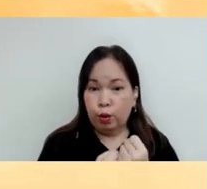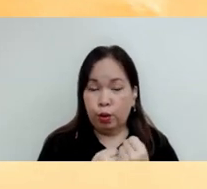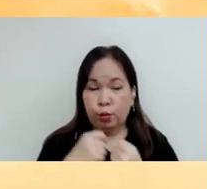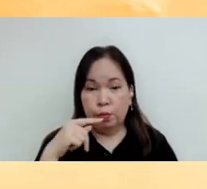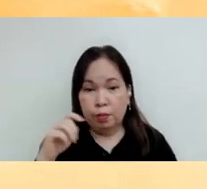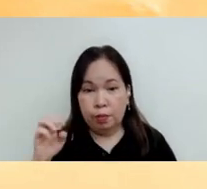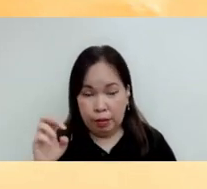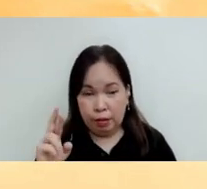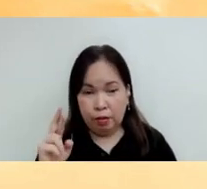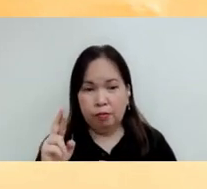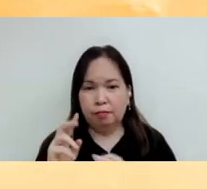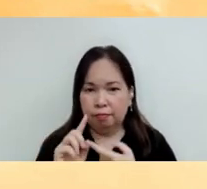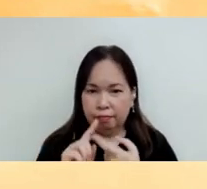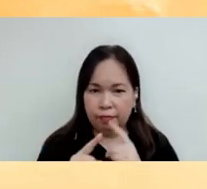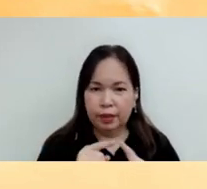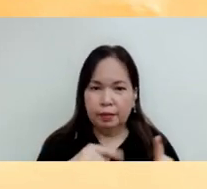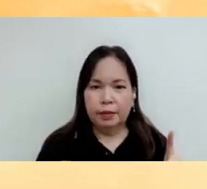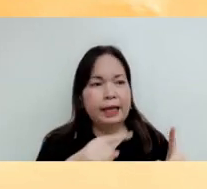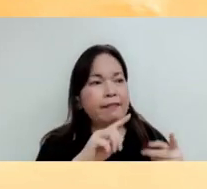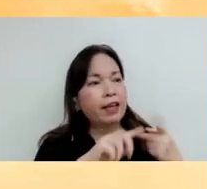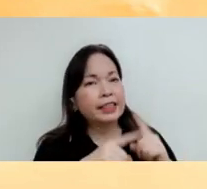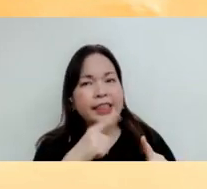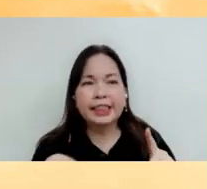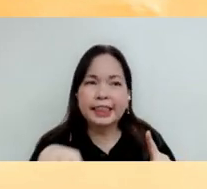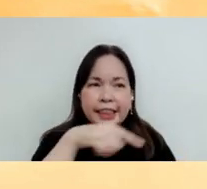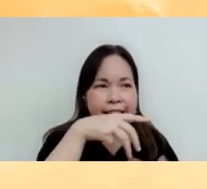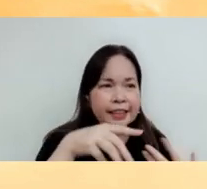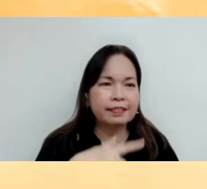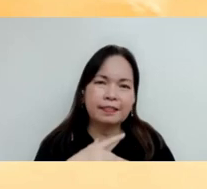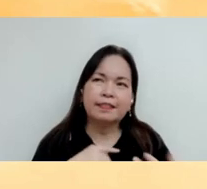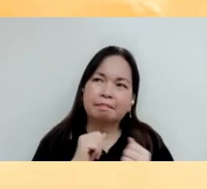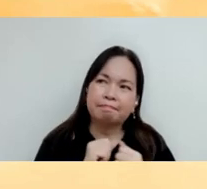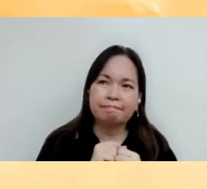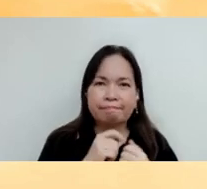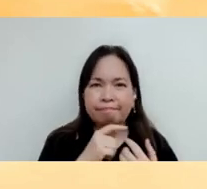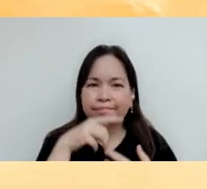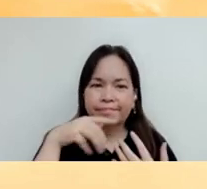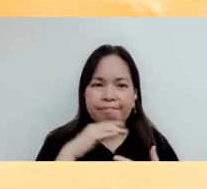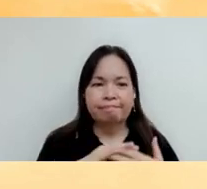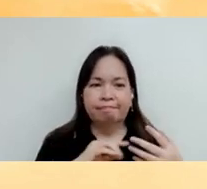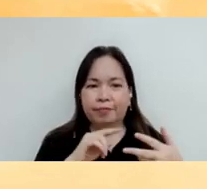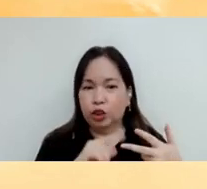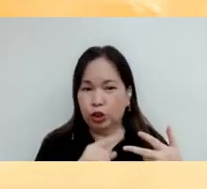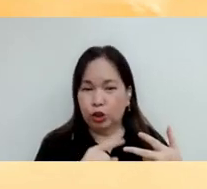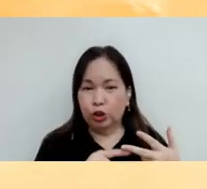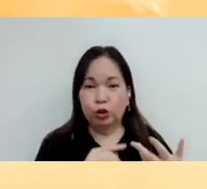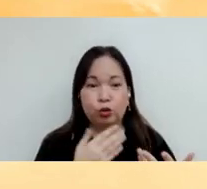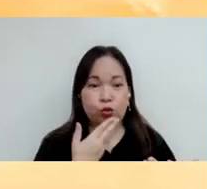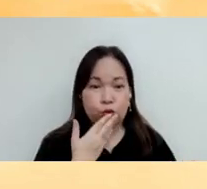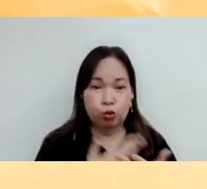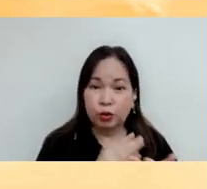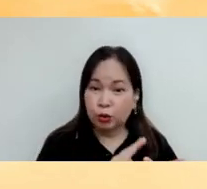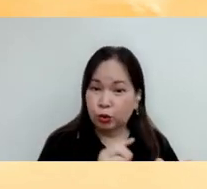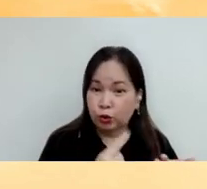of these, they foster a sense of belonging in the child. Academic achievement, this helps with self-esteem. No, so